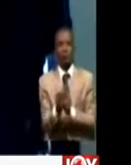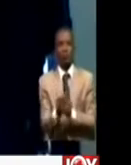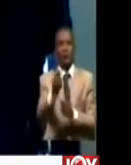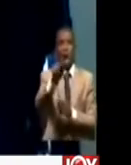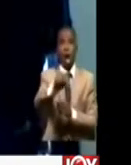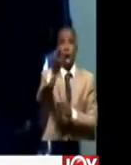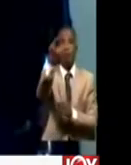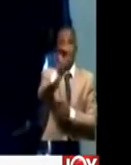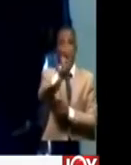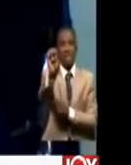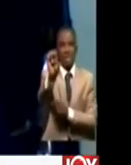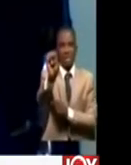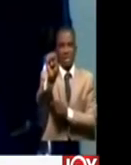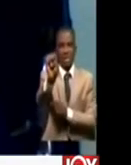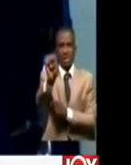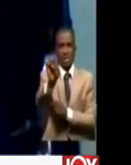Northeast.